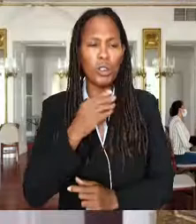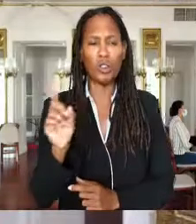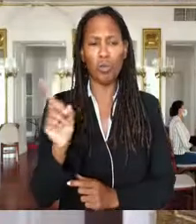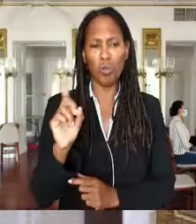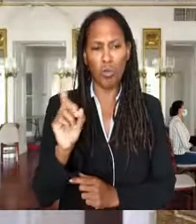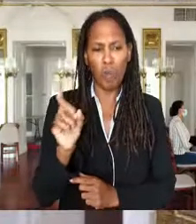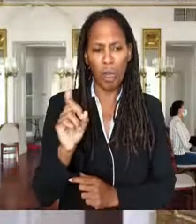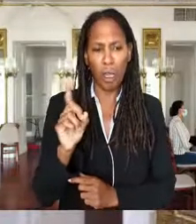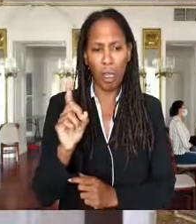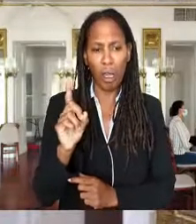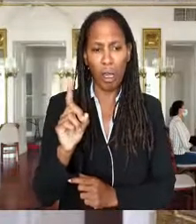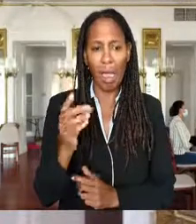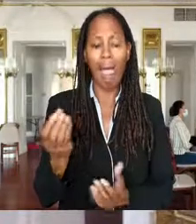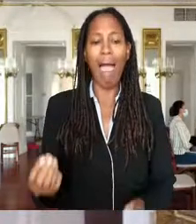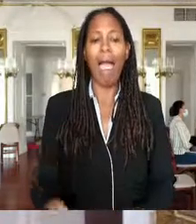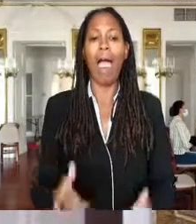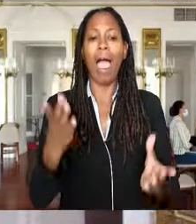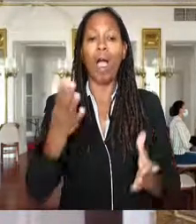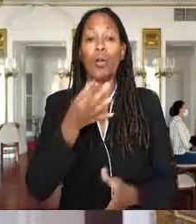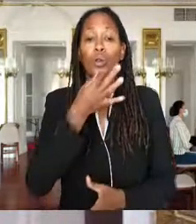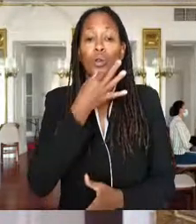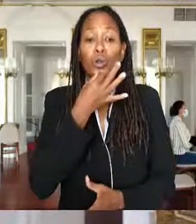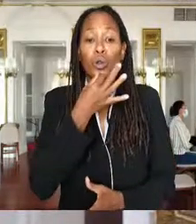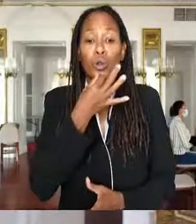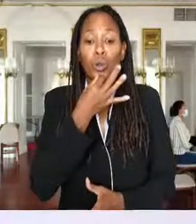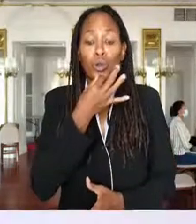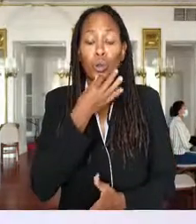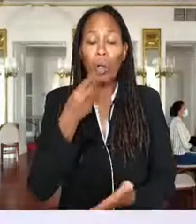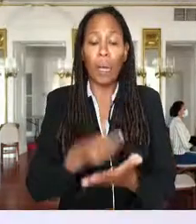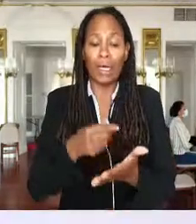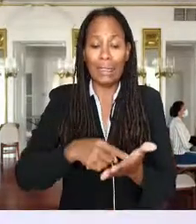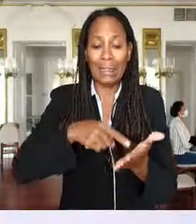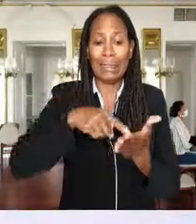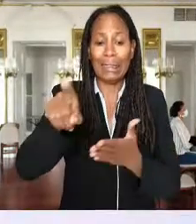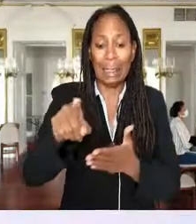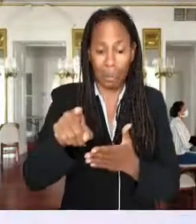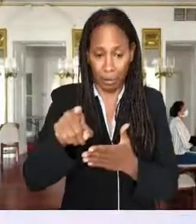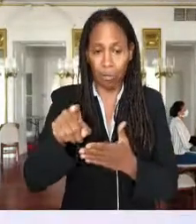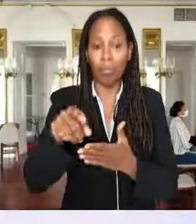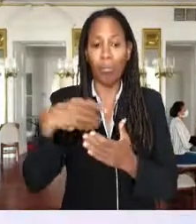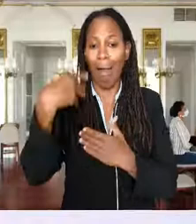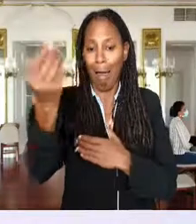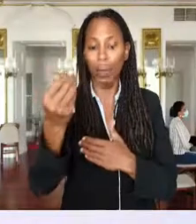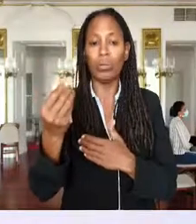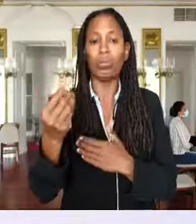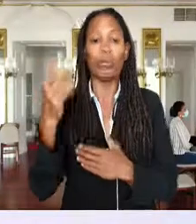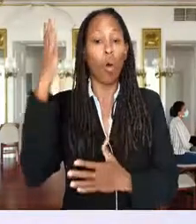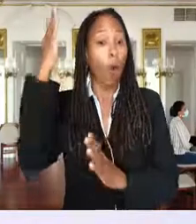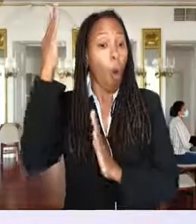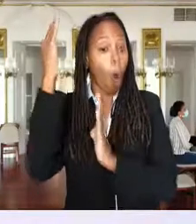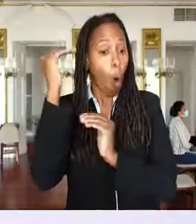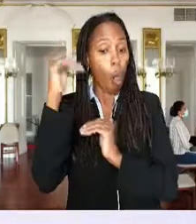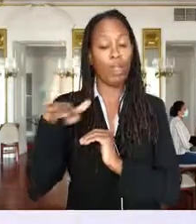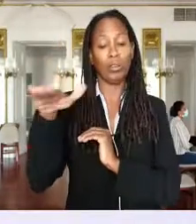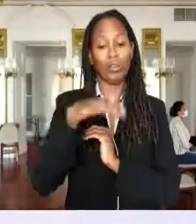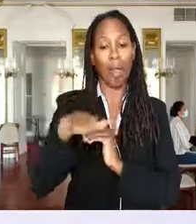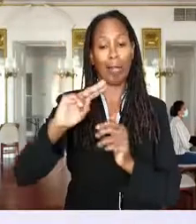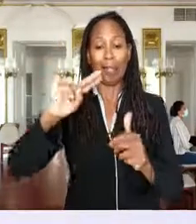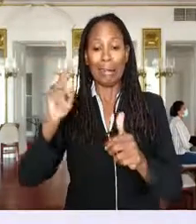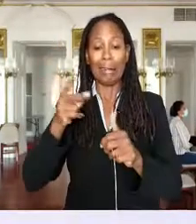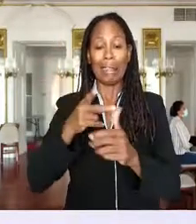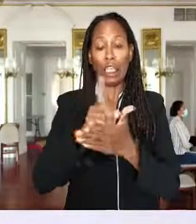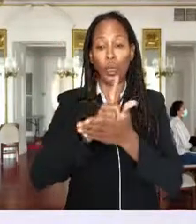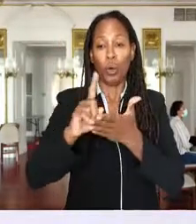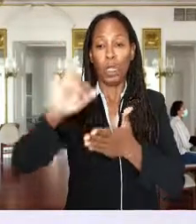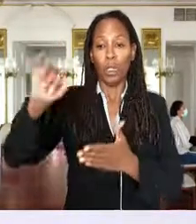and how soon that money might get out to the landlords. So we're hoping to get that money out. Our target was the second week in July. It's actually being